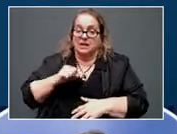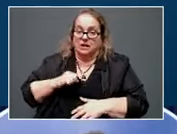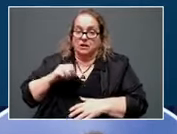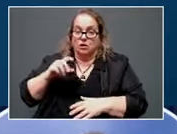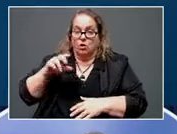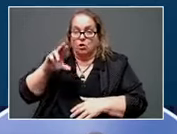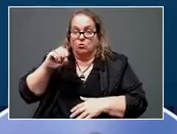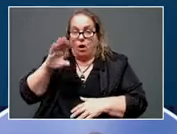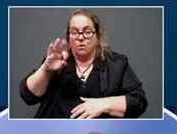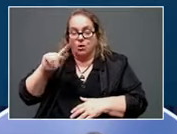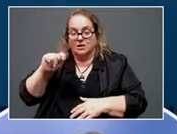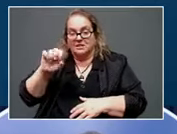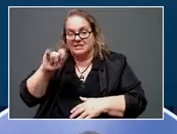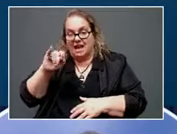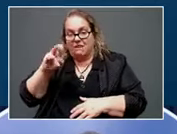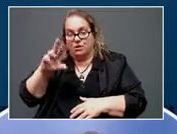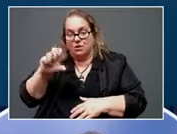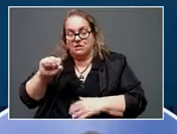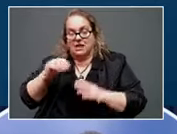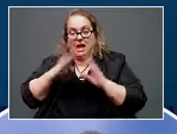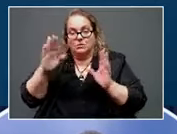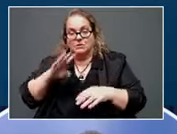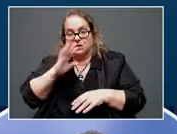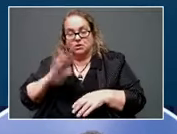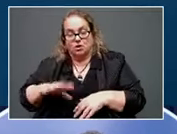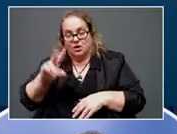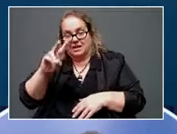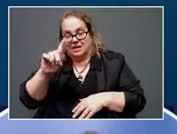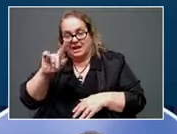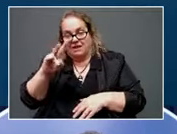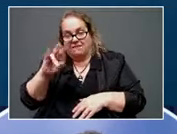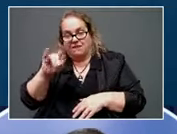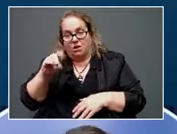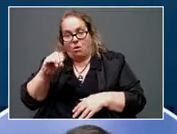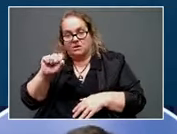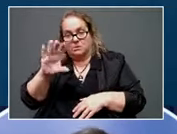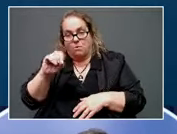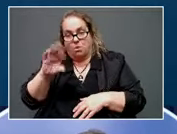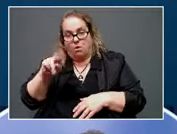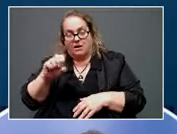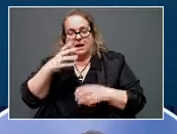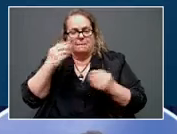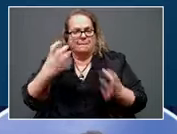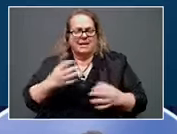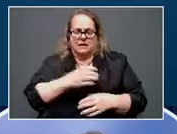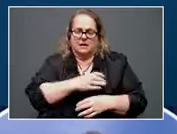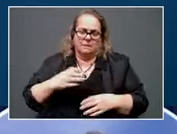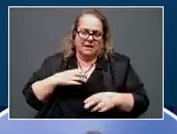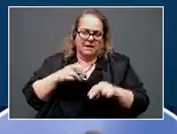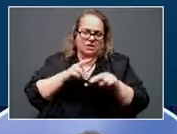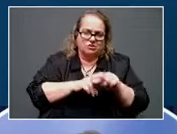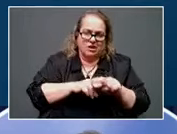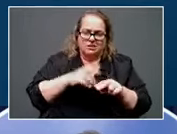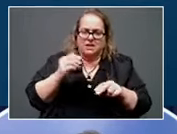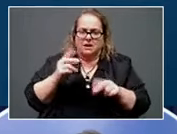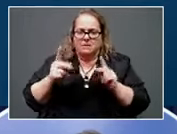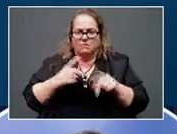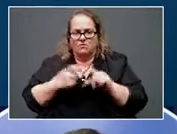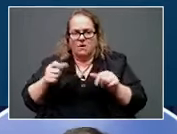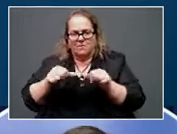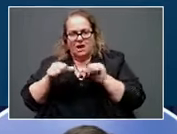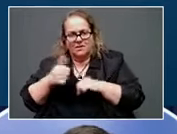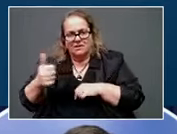David Osborne, certainly a lot of committee chairs and folks from the area itself, Covington Mayor